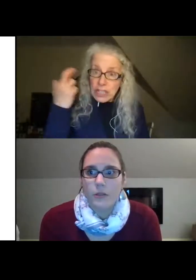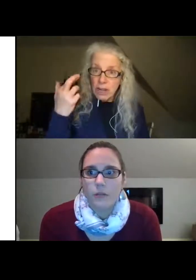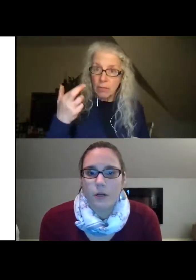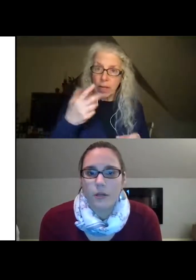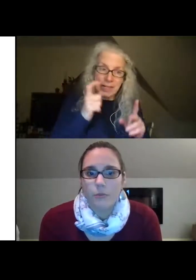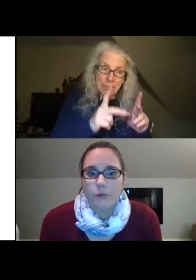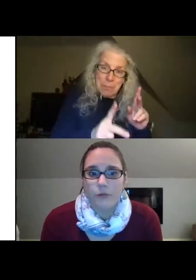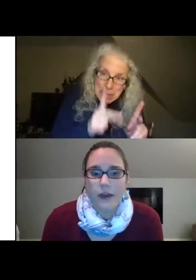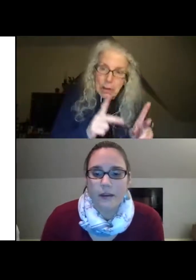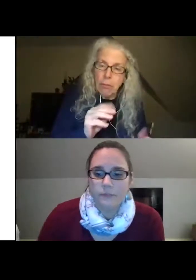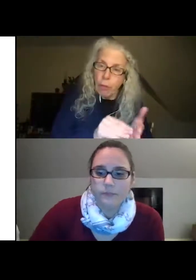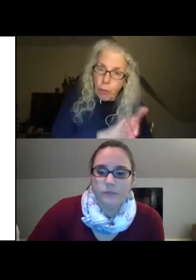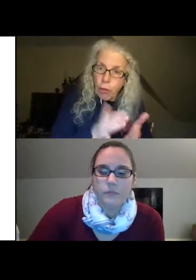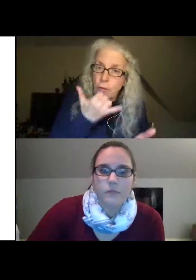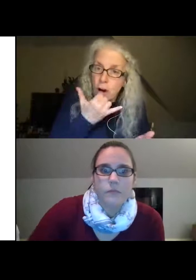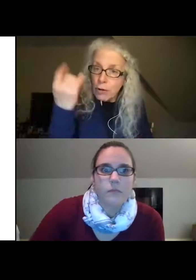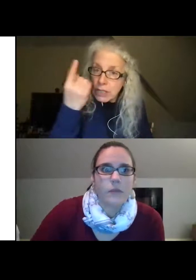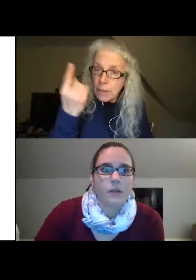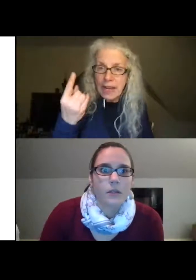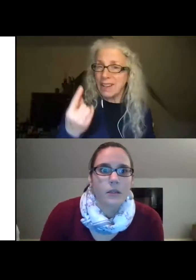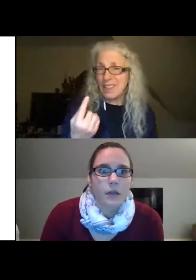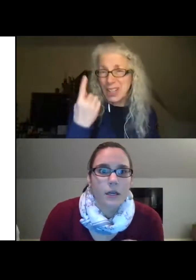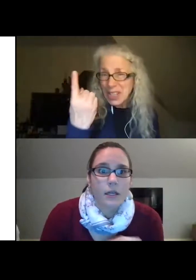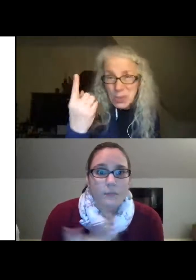we always want to improve that.